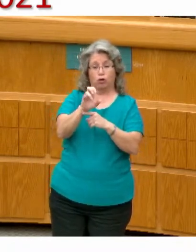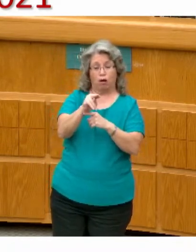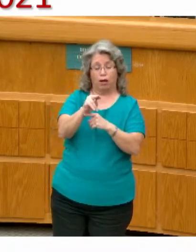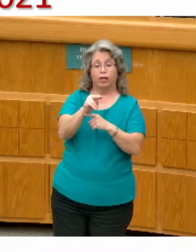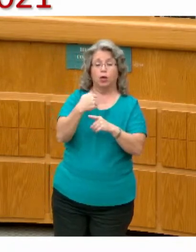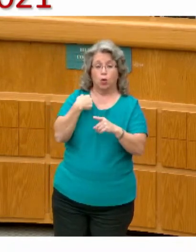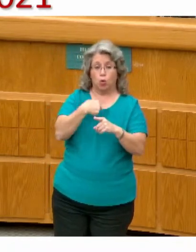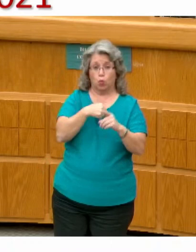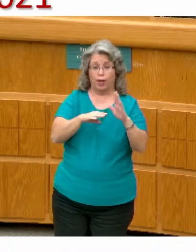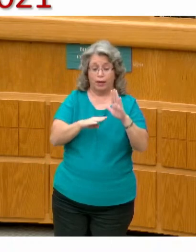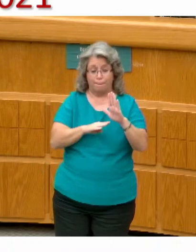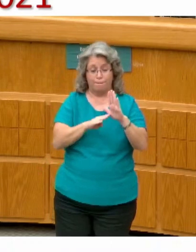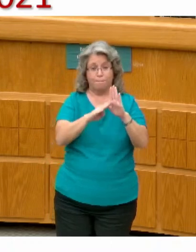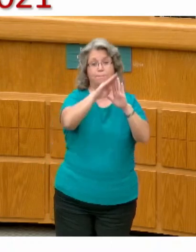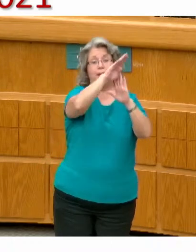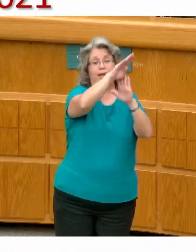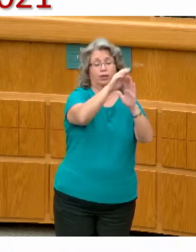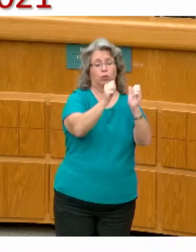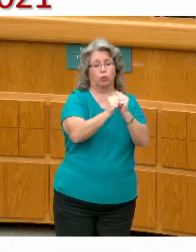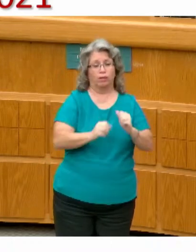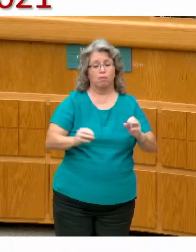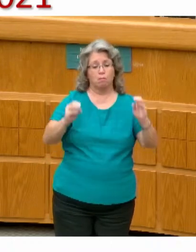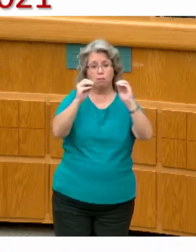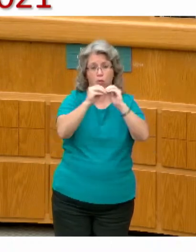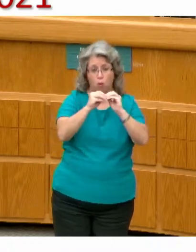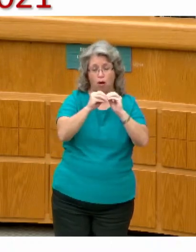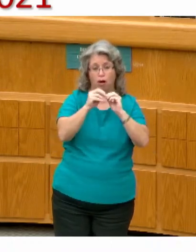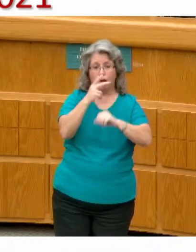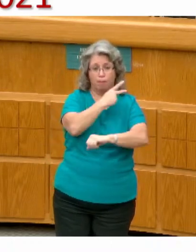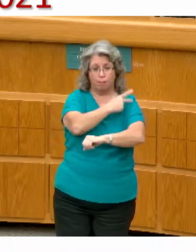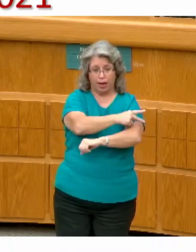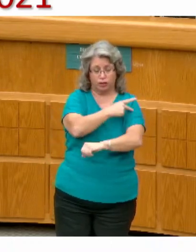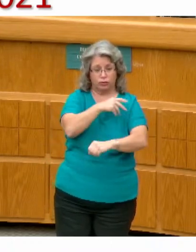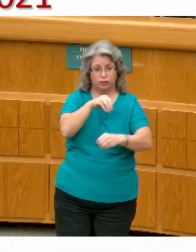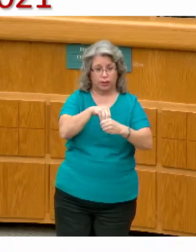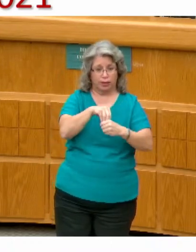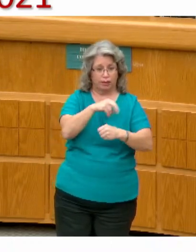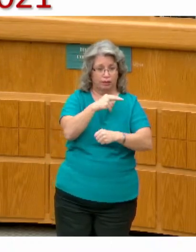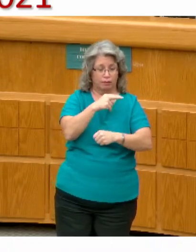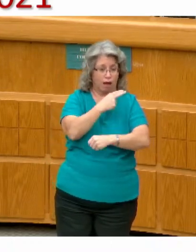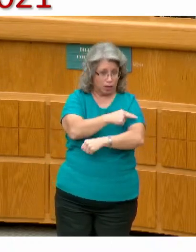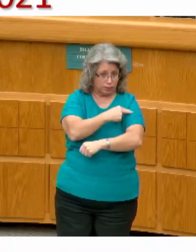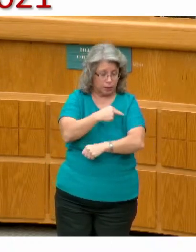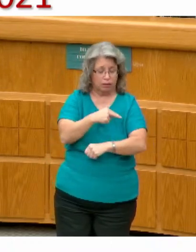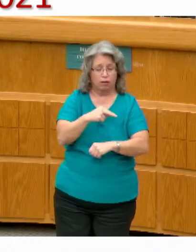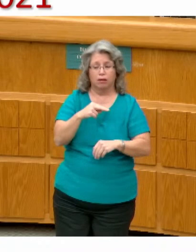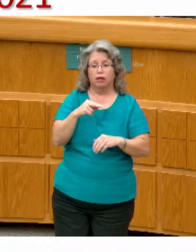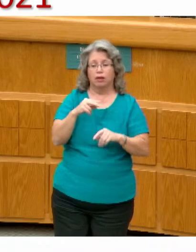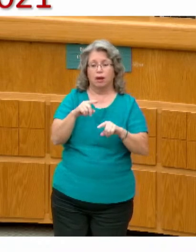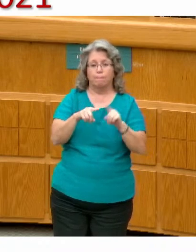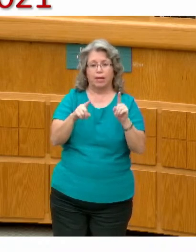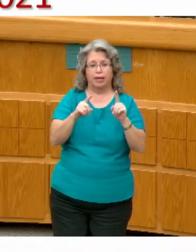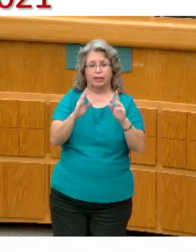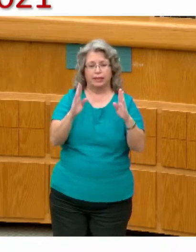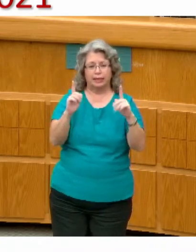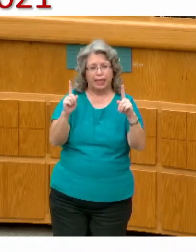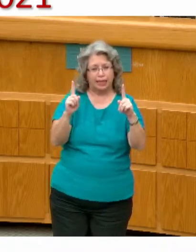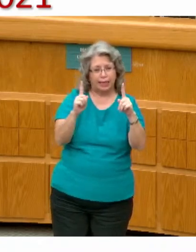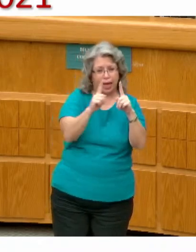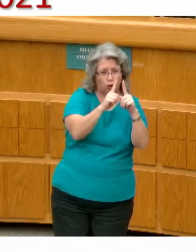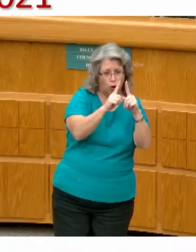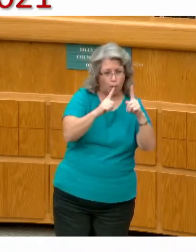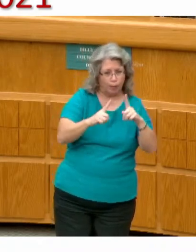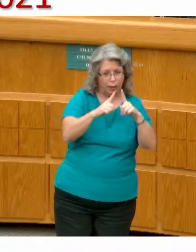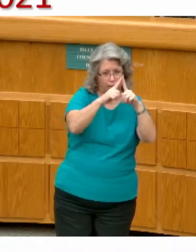COVID patients in the hospital than during the alpha wave, but it's much narrower. So overall, over the course of